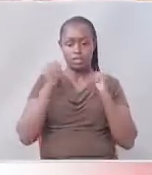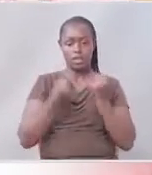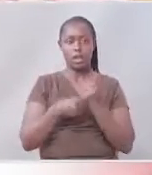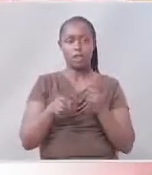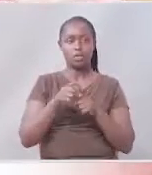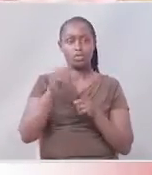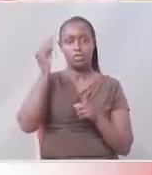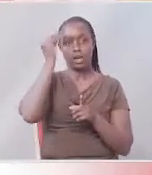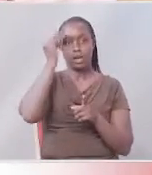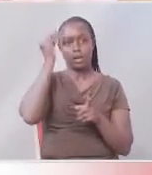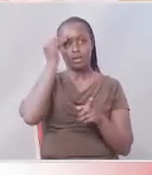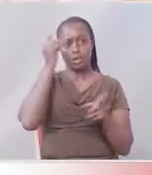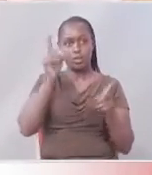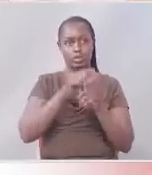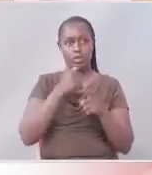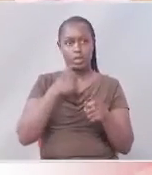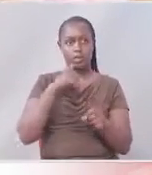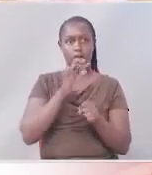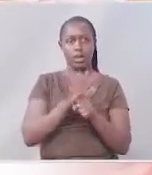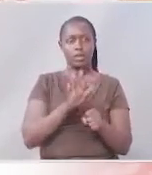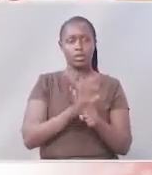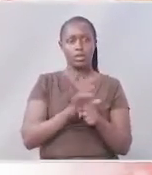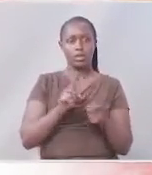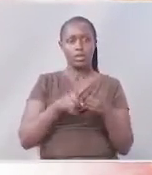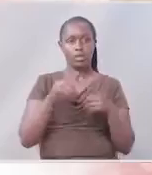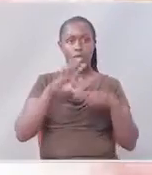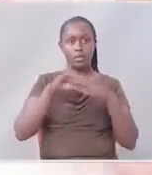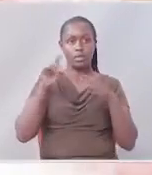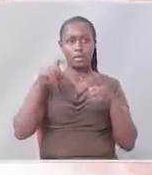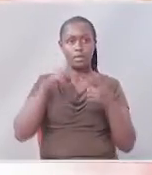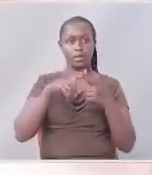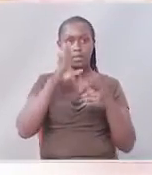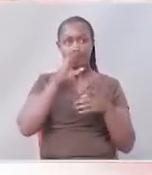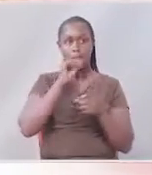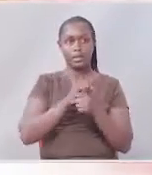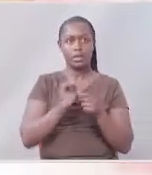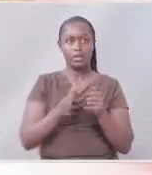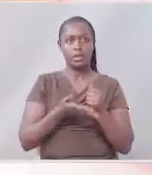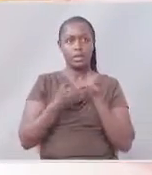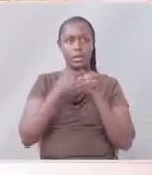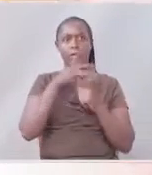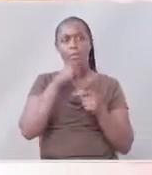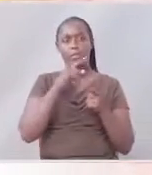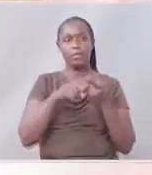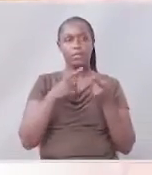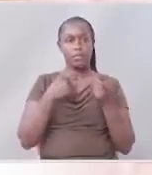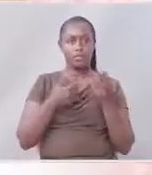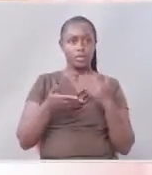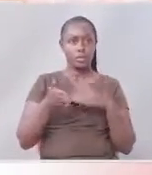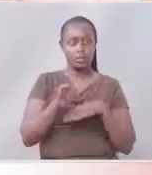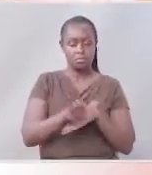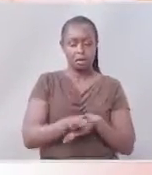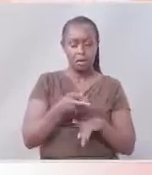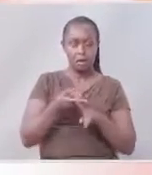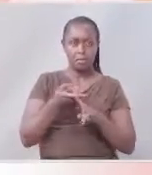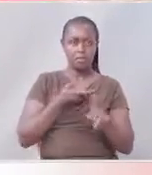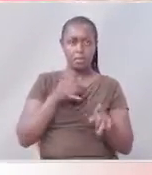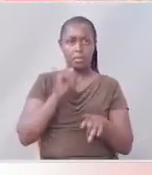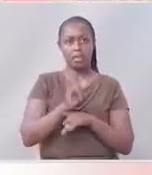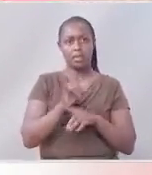academically, hence so much therapy has to be done to try to help the boys recover from the trauma. We